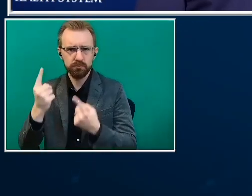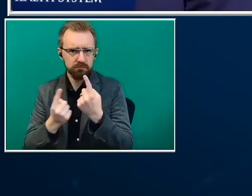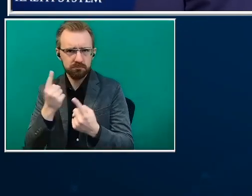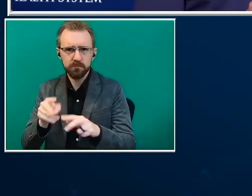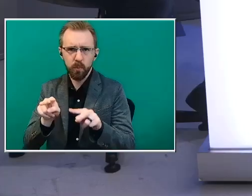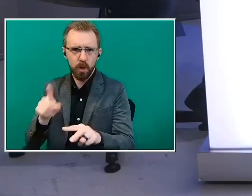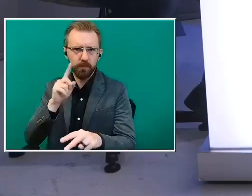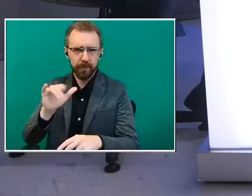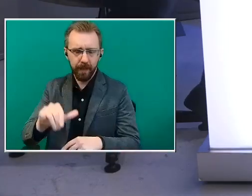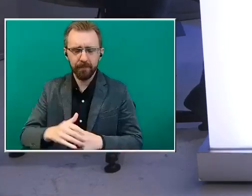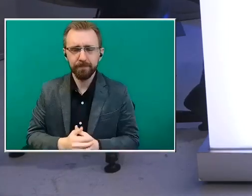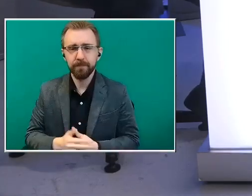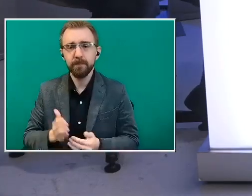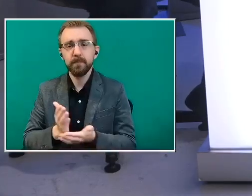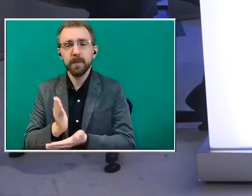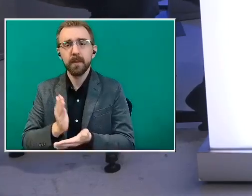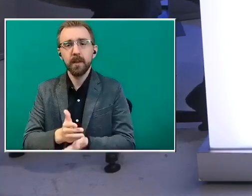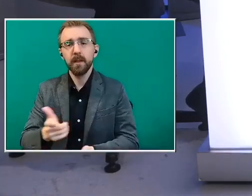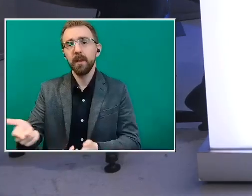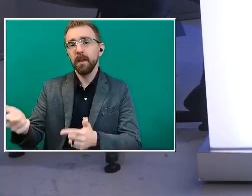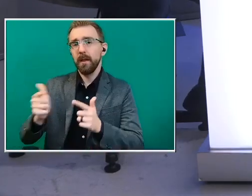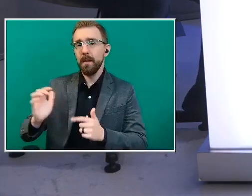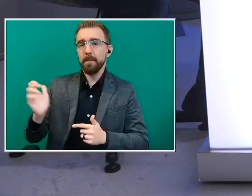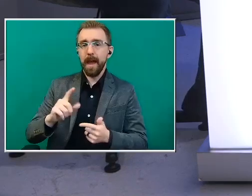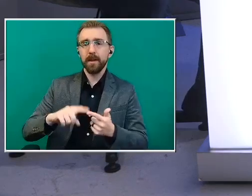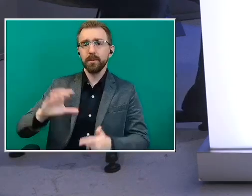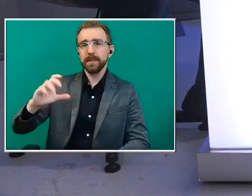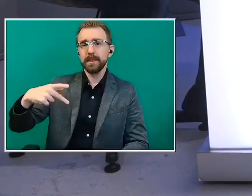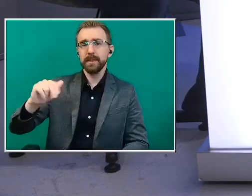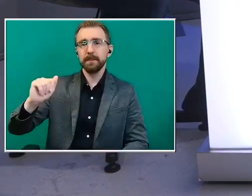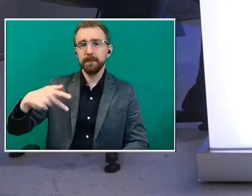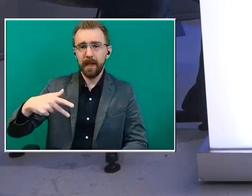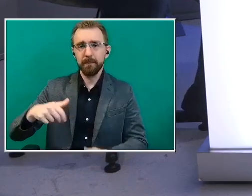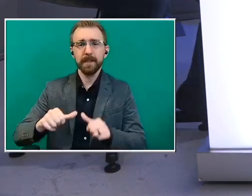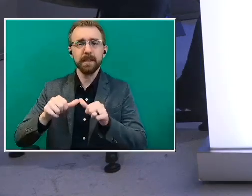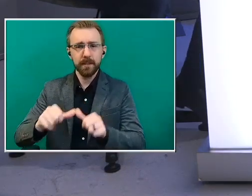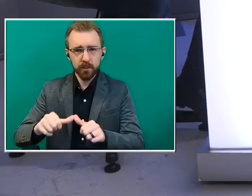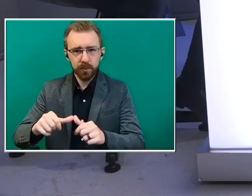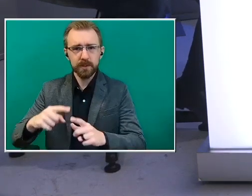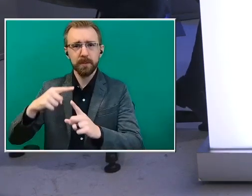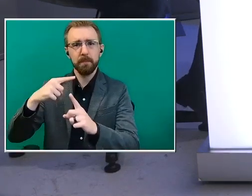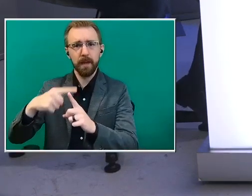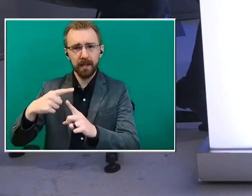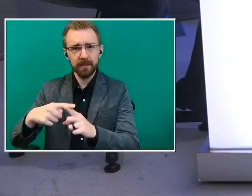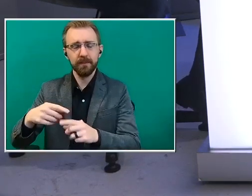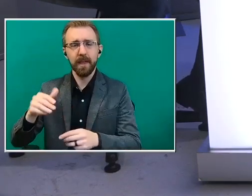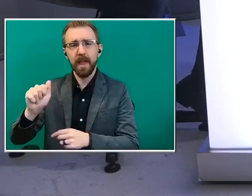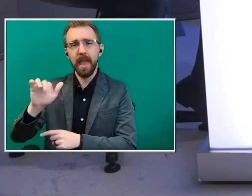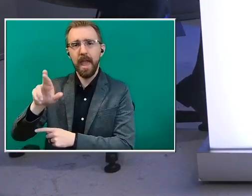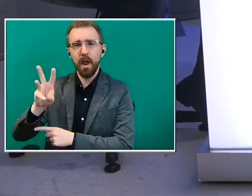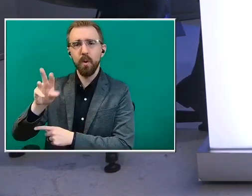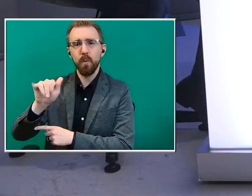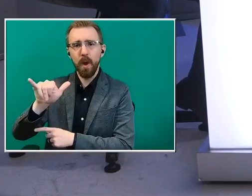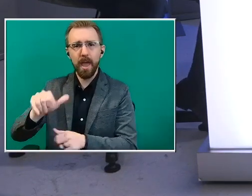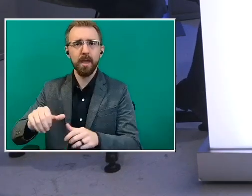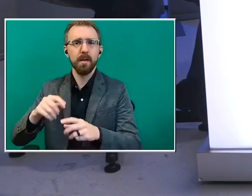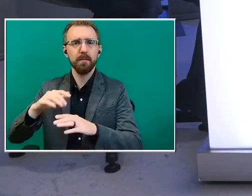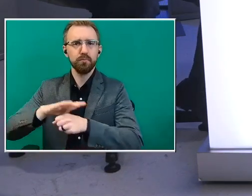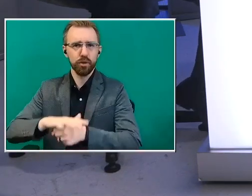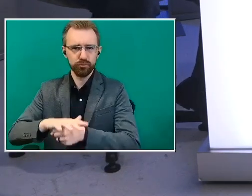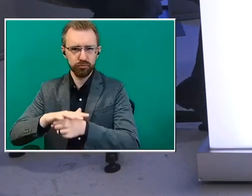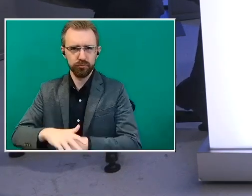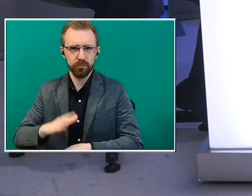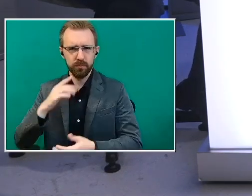right, turning back to CPAP, continuous positive airway pressure. We're going to talk about why that works. But